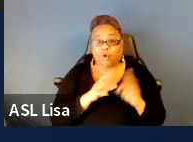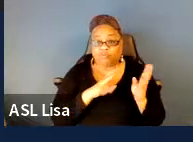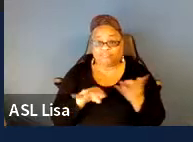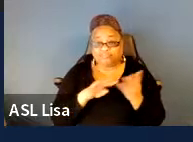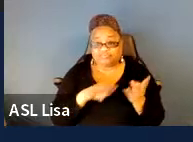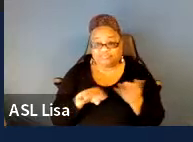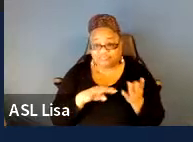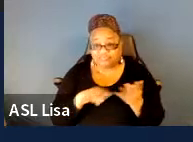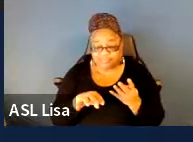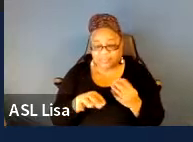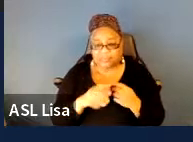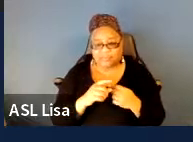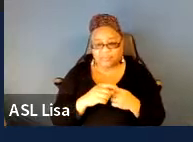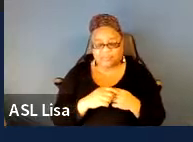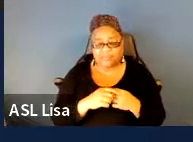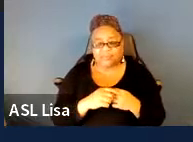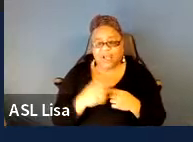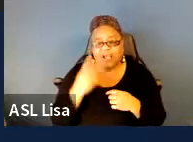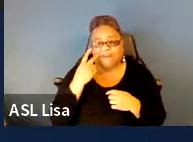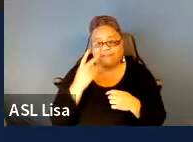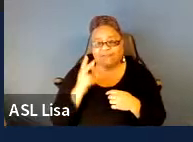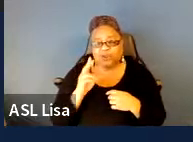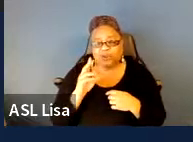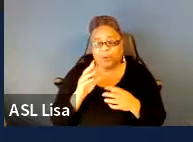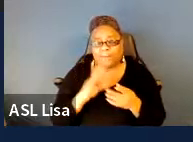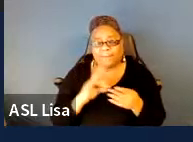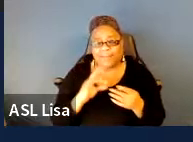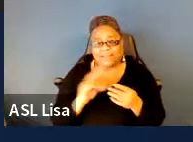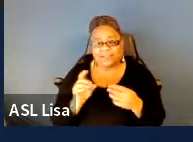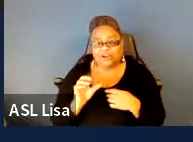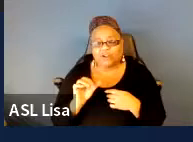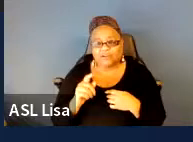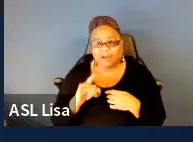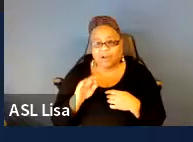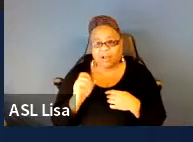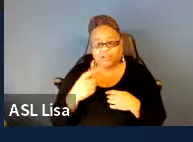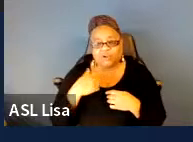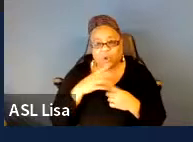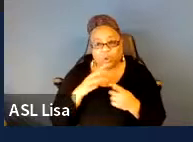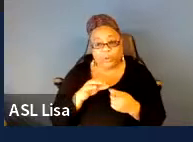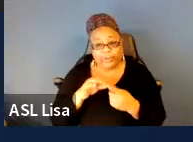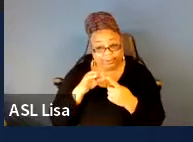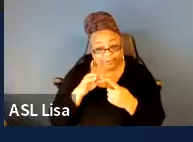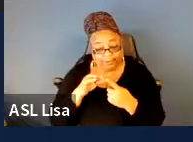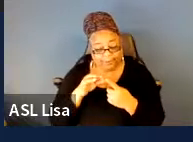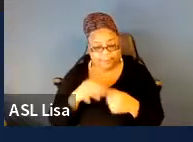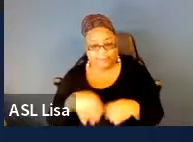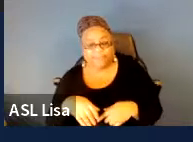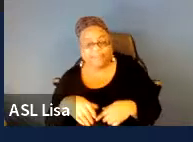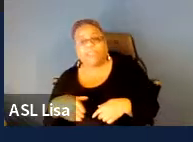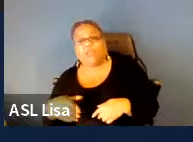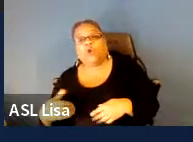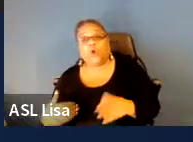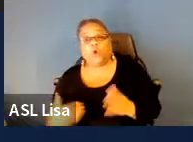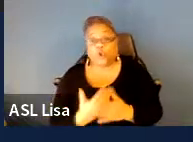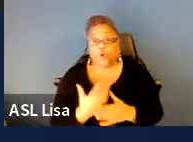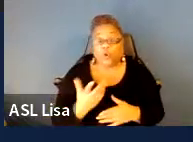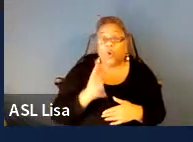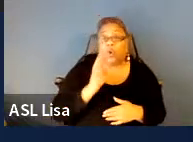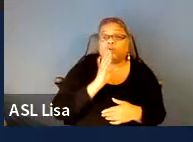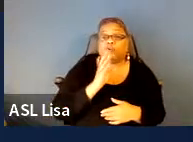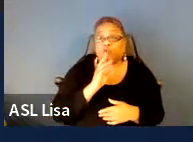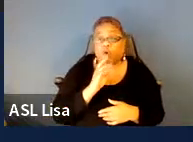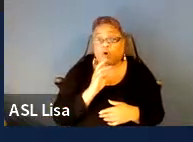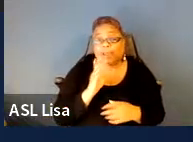signs. They do pose unique accessibility considerations. New, quote, talking sign